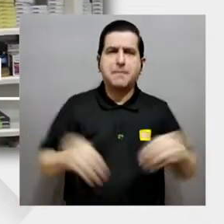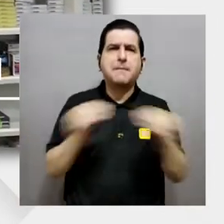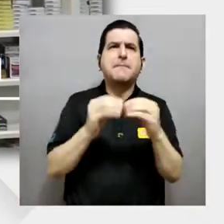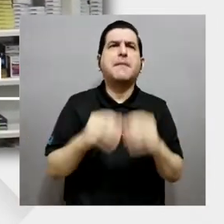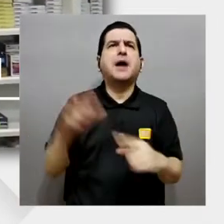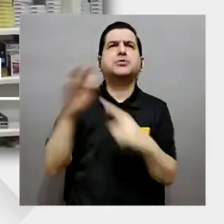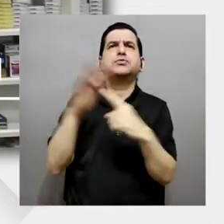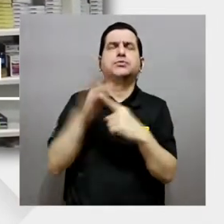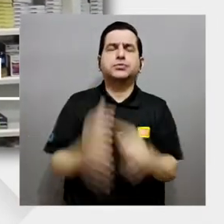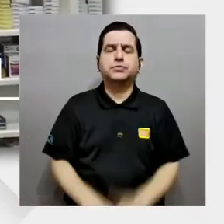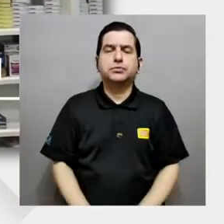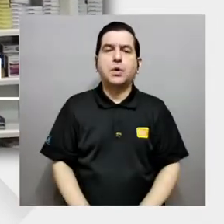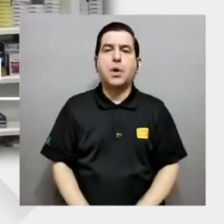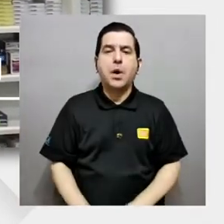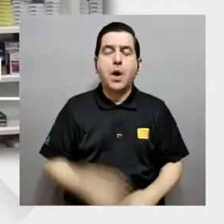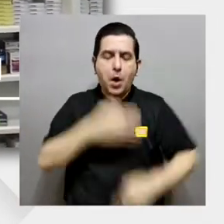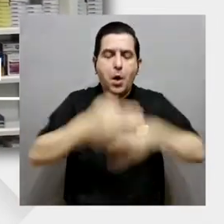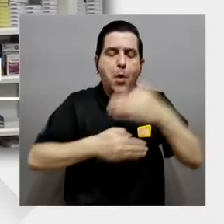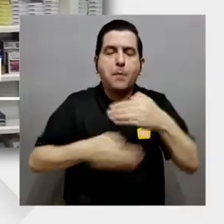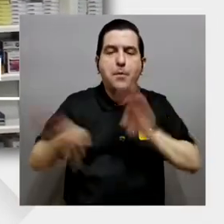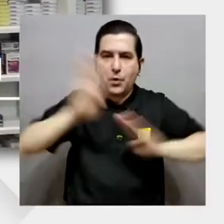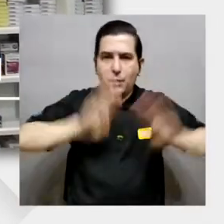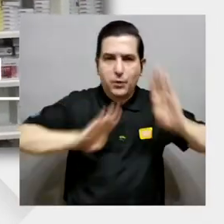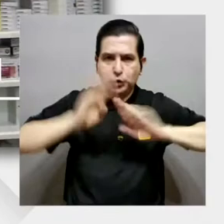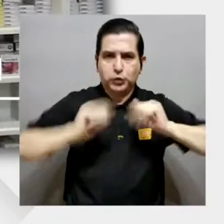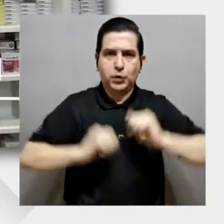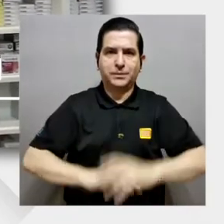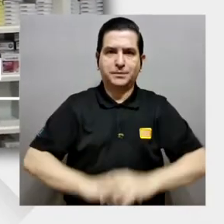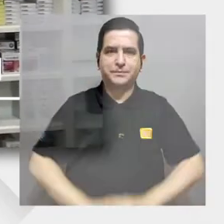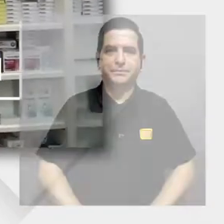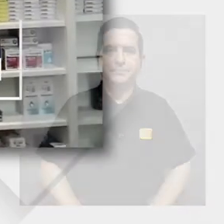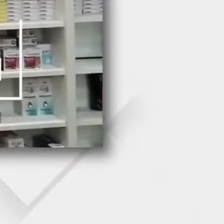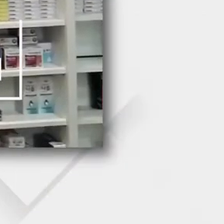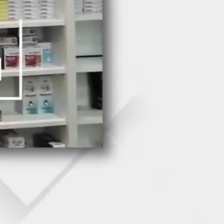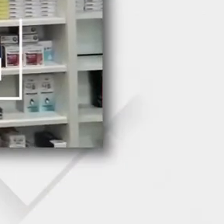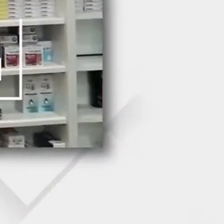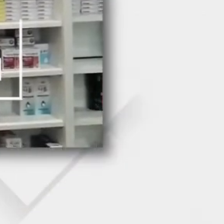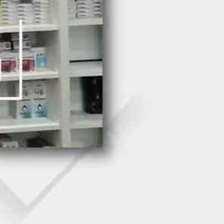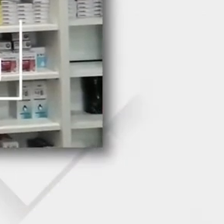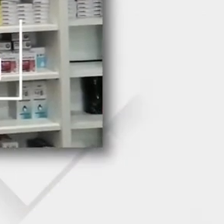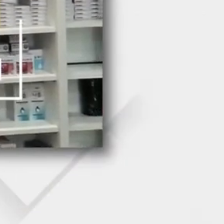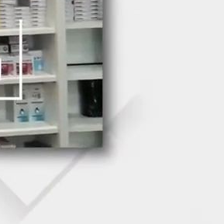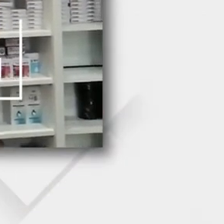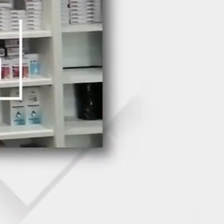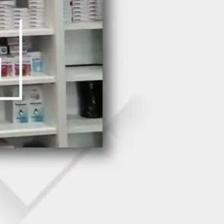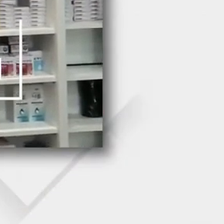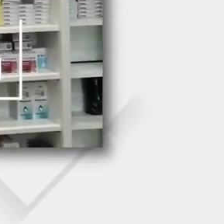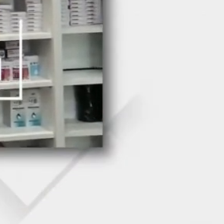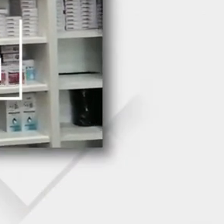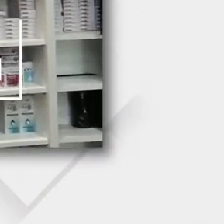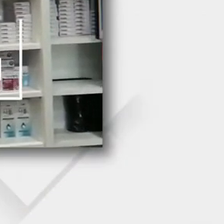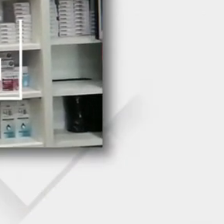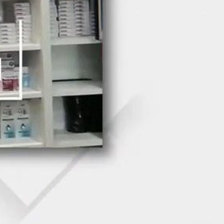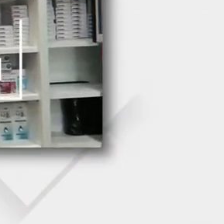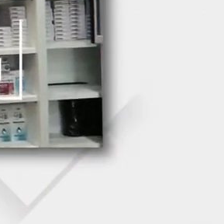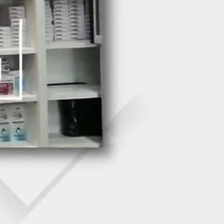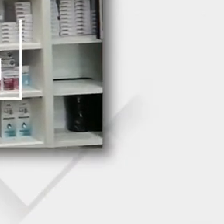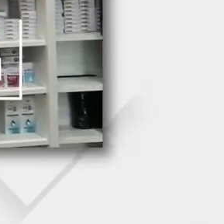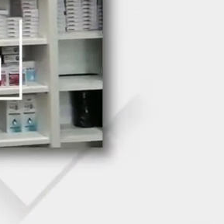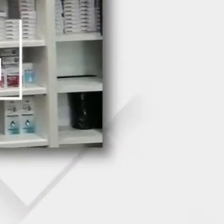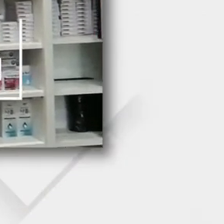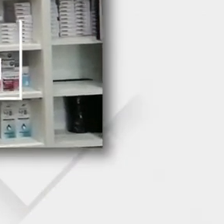many people take many vitamins in pharmacy. So,